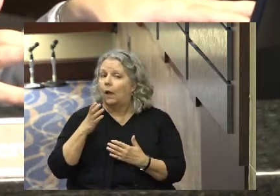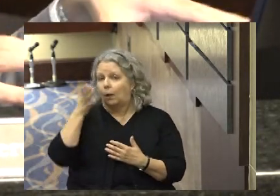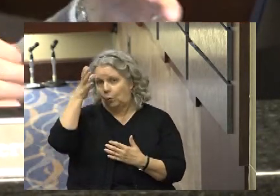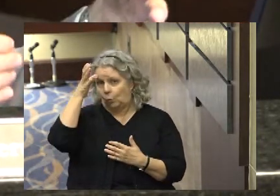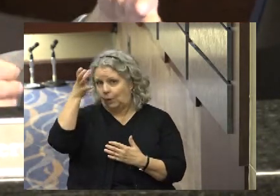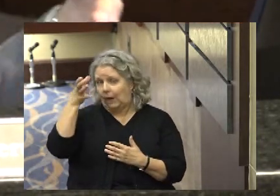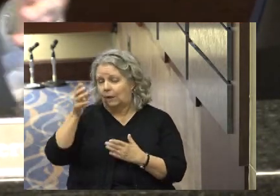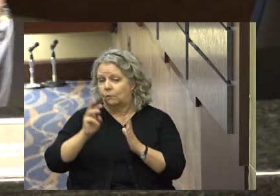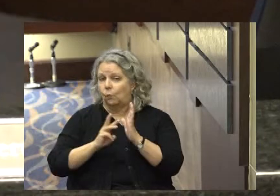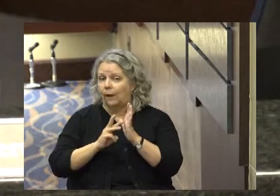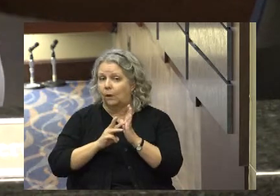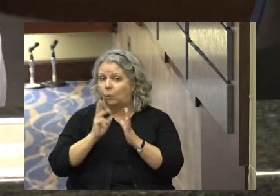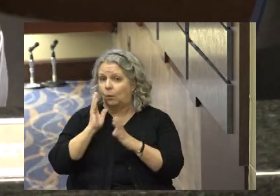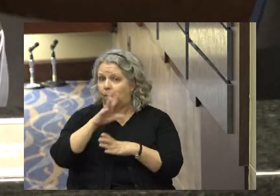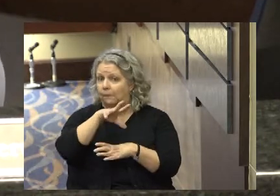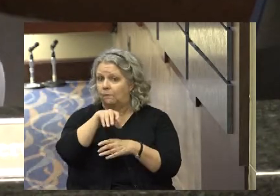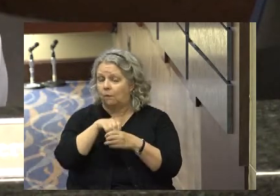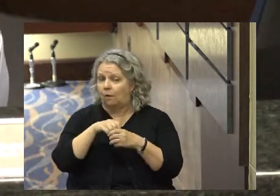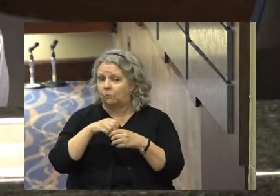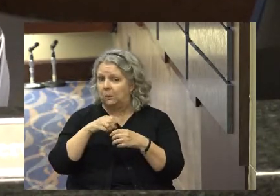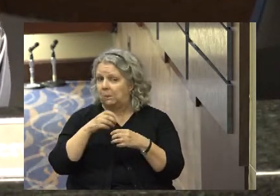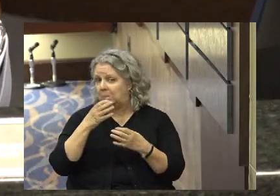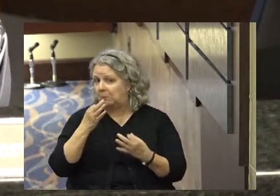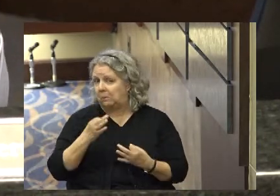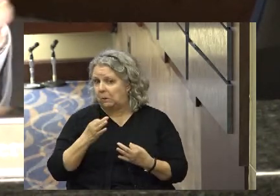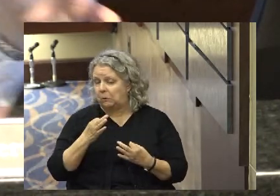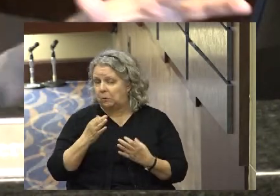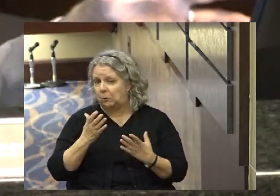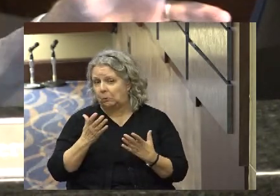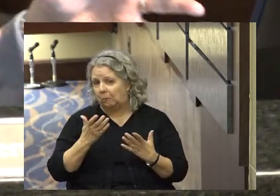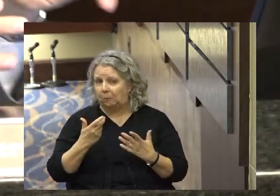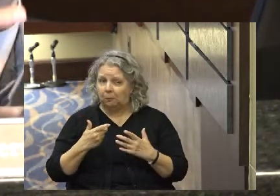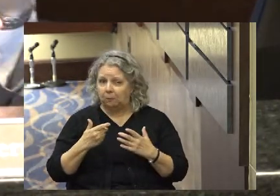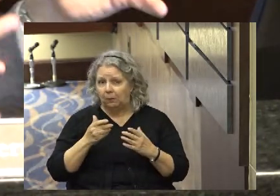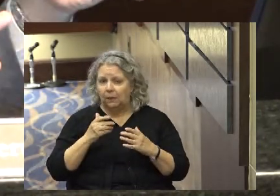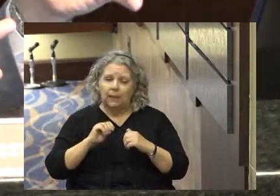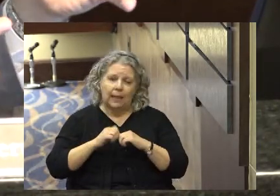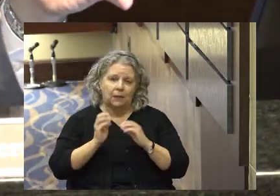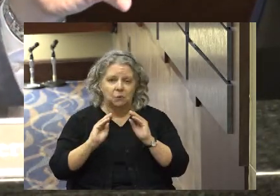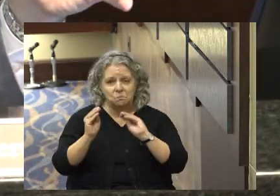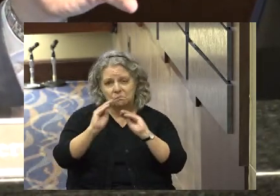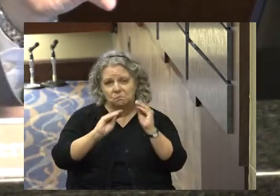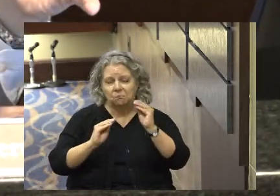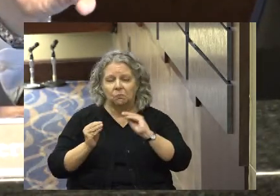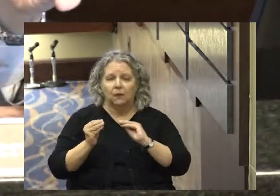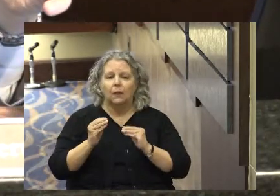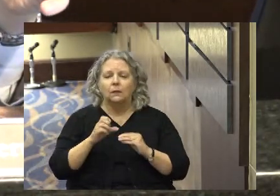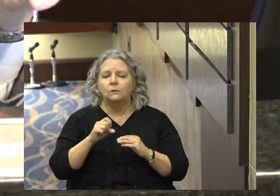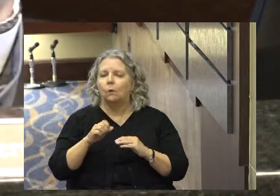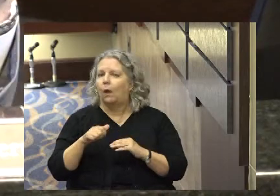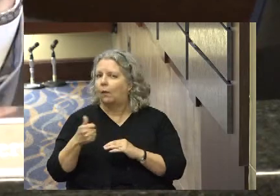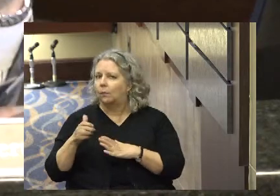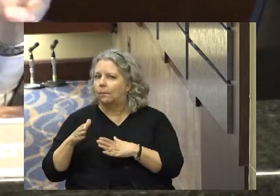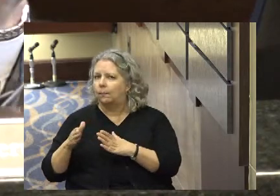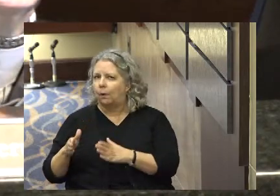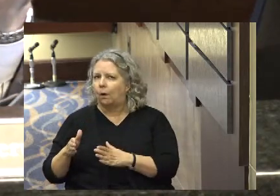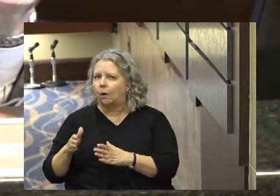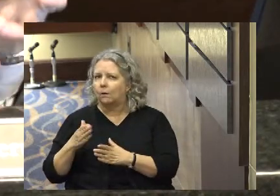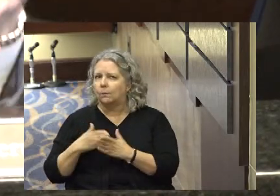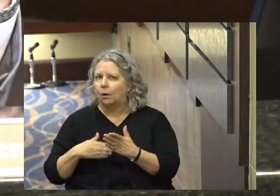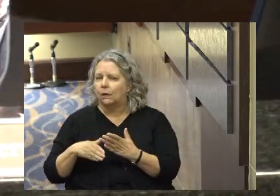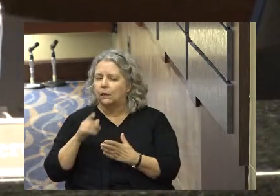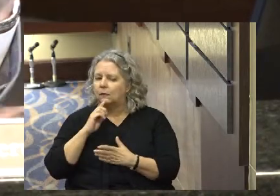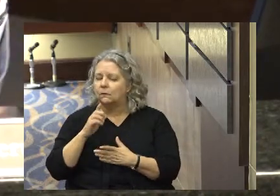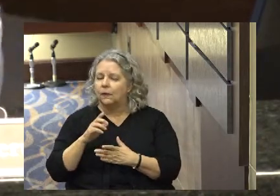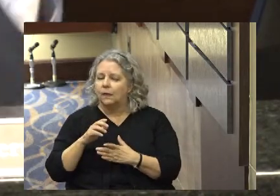like. And then the other component that you've presented to us is lighting the bridge up, and you don't have a sense of what